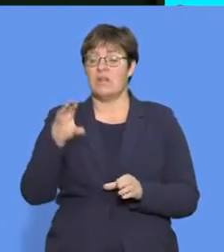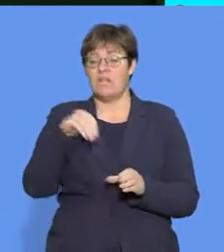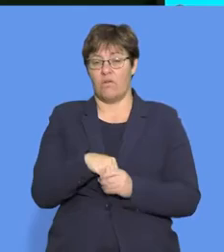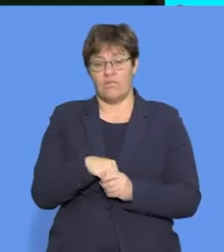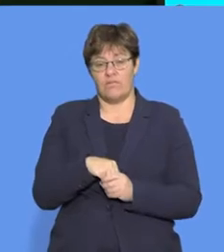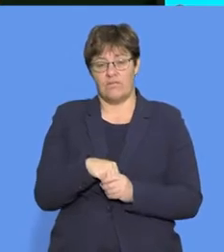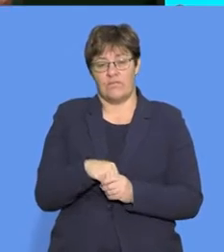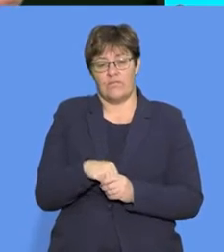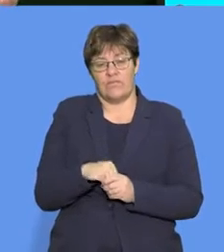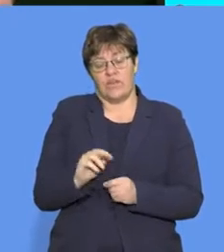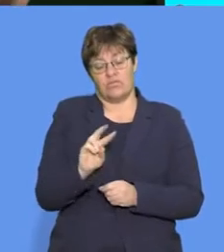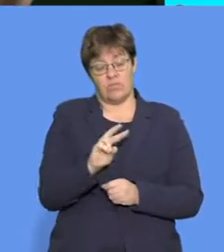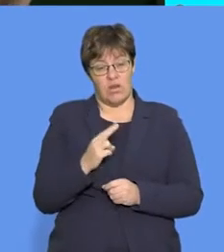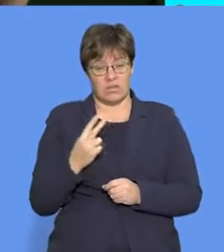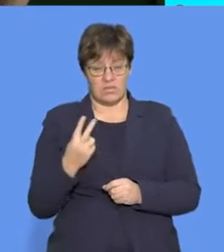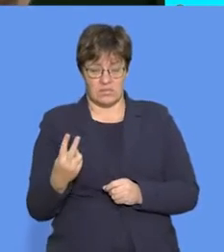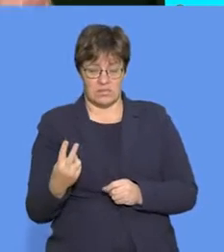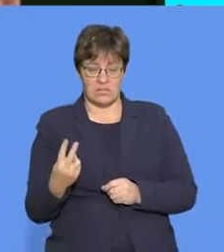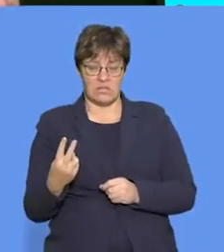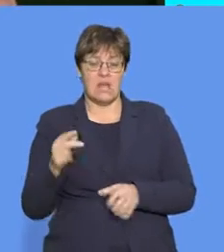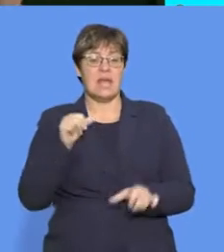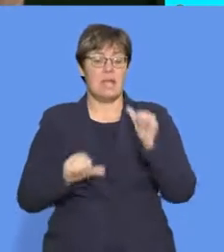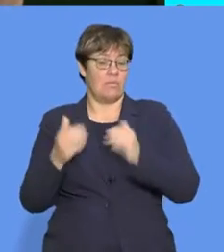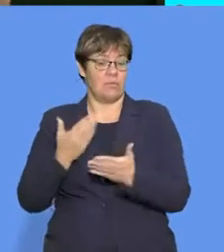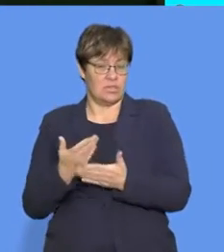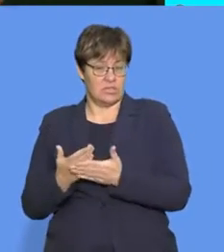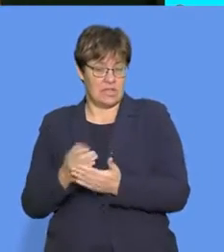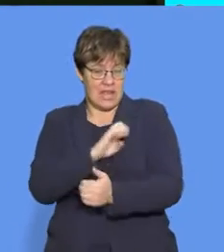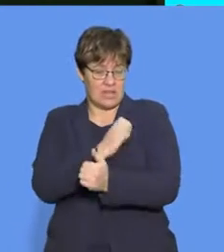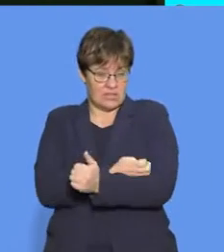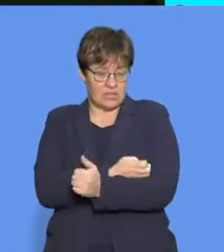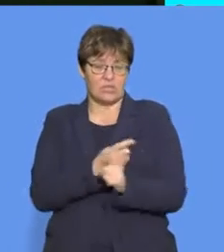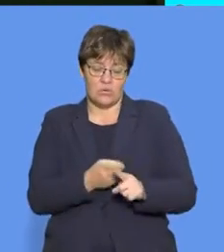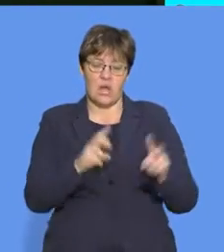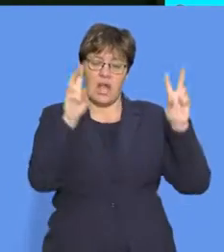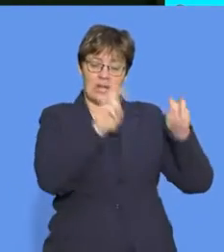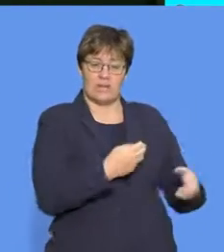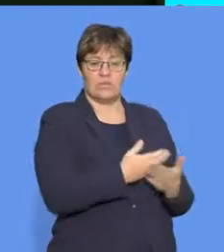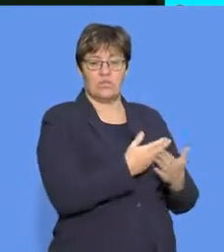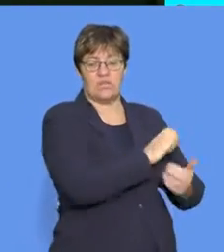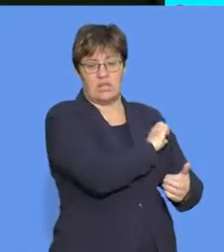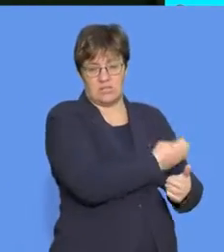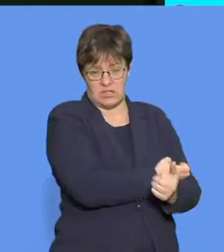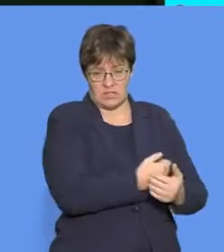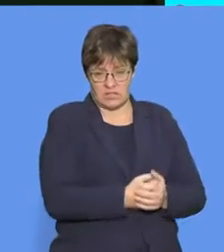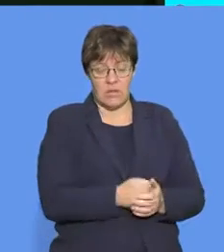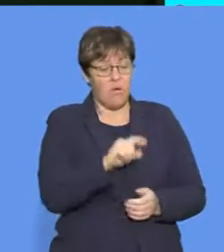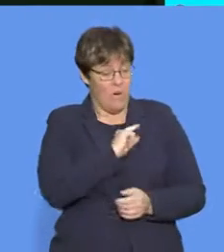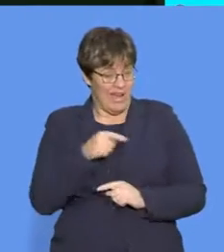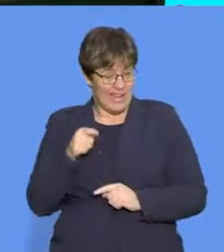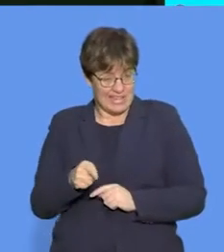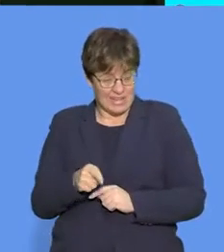cell is involved in transforming chemical potential energy into electrical potential